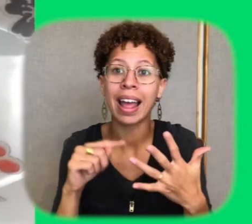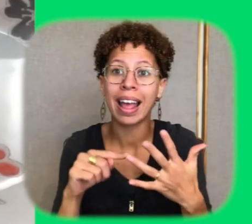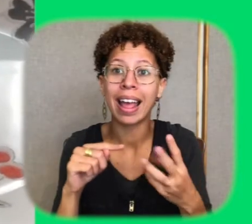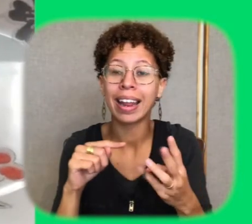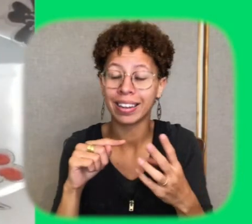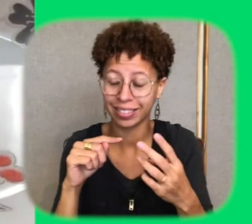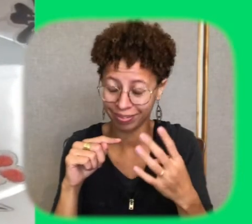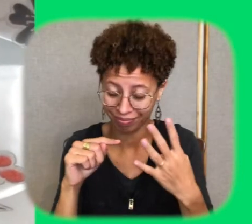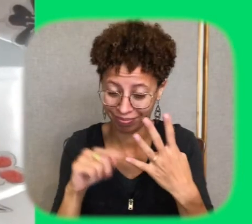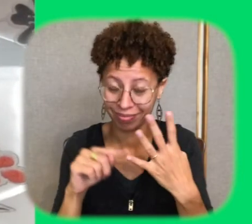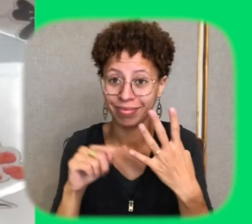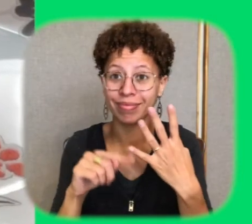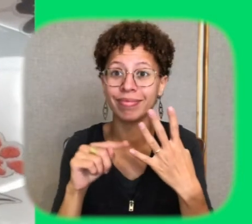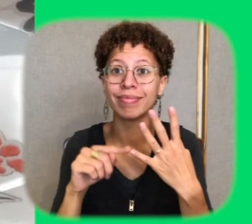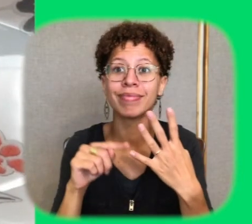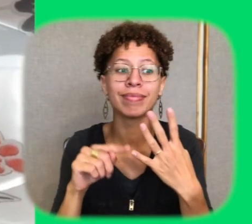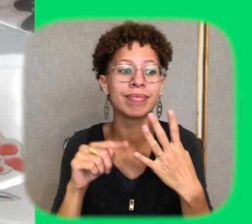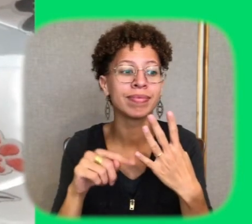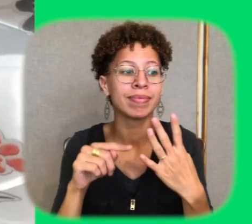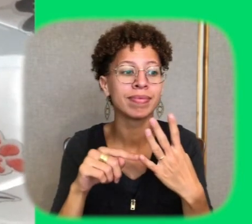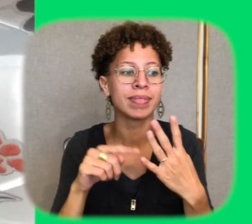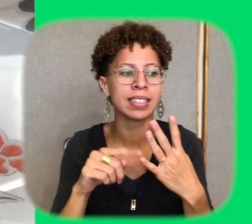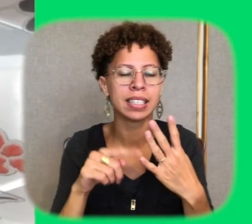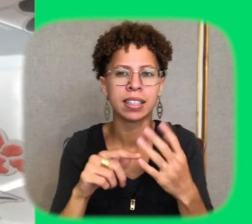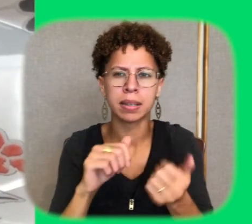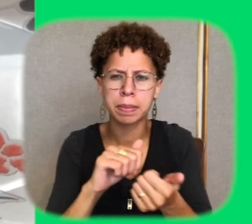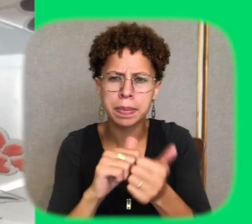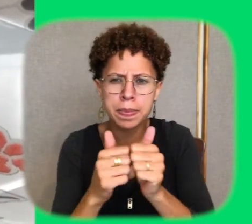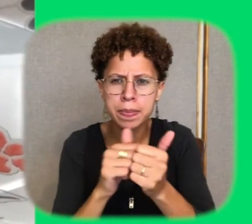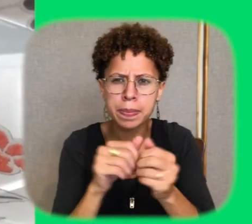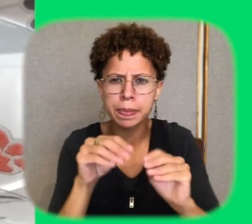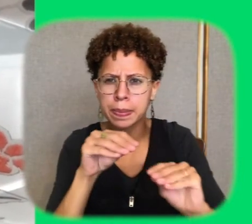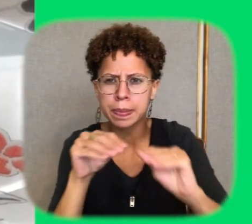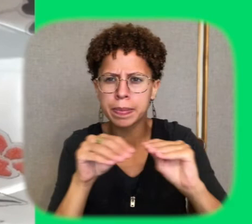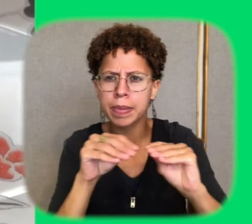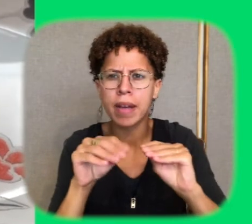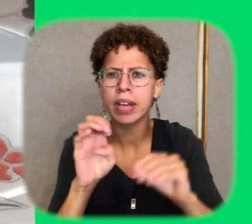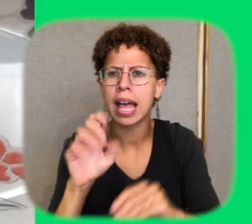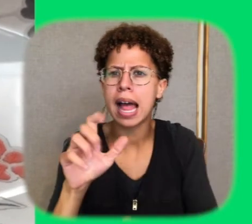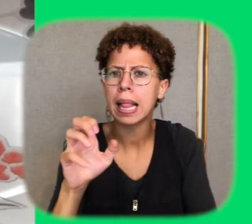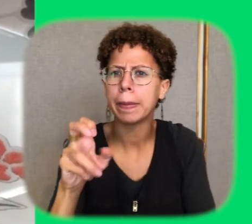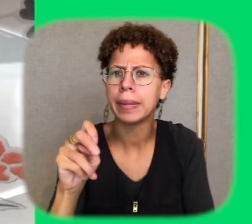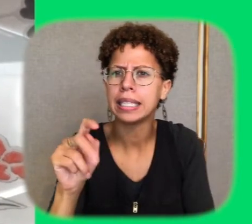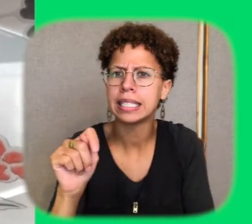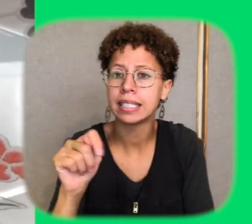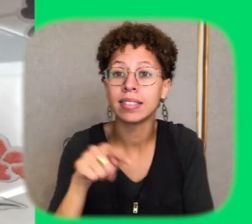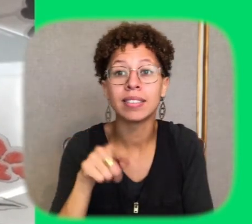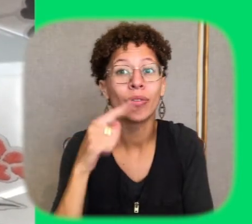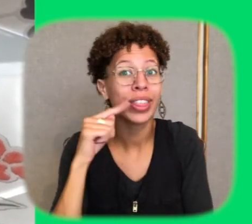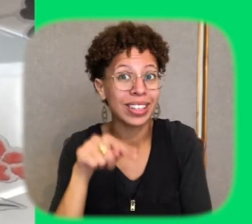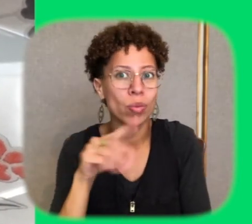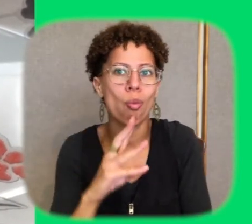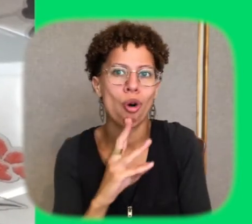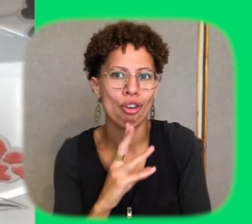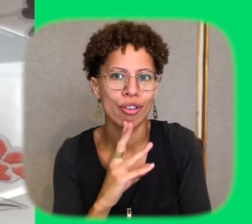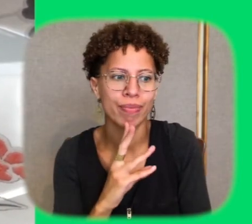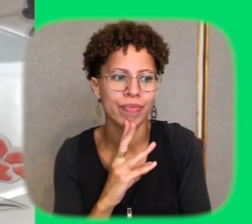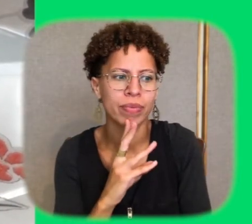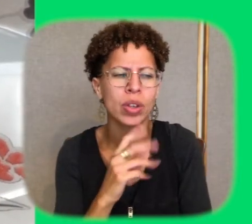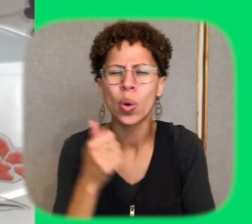manipulation of an element. In this case, we're manipulating water. Okay. Do you know which superhero manipulates water?